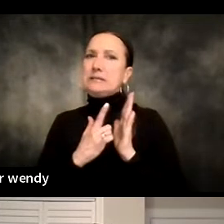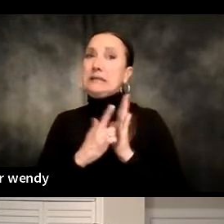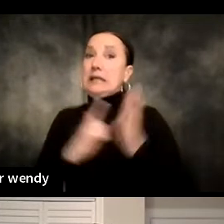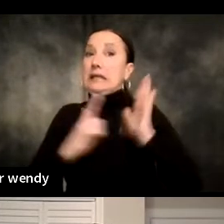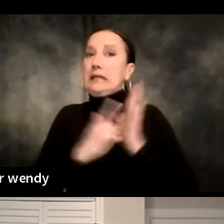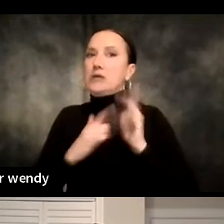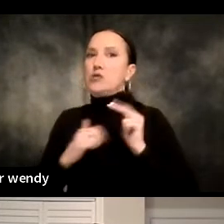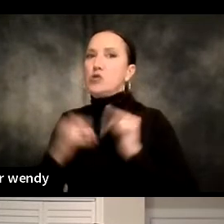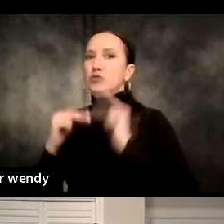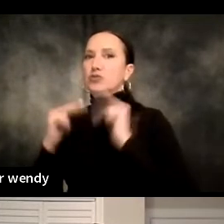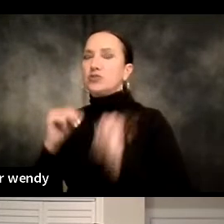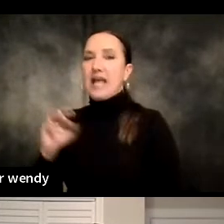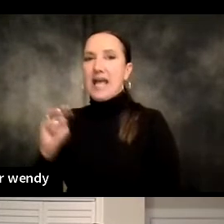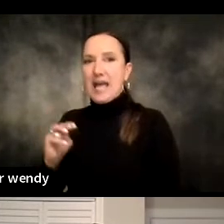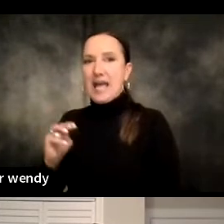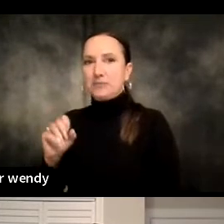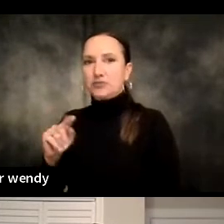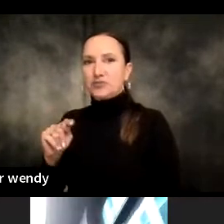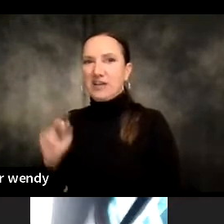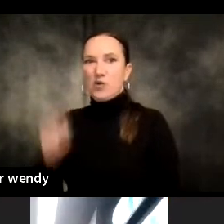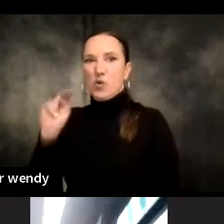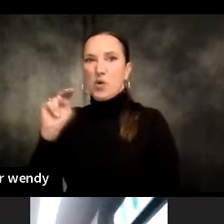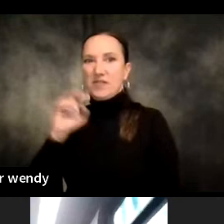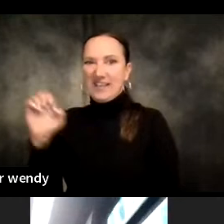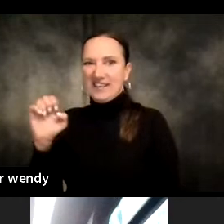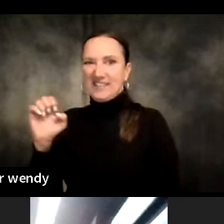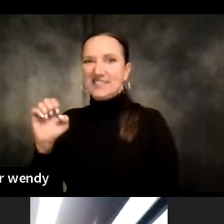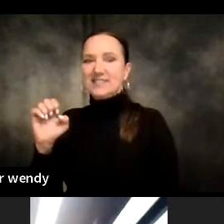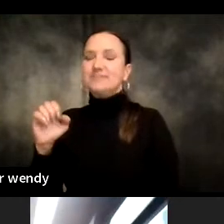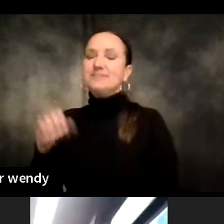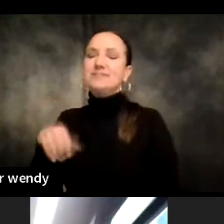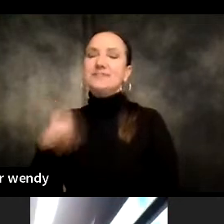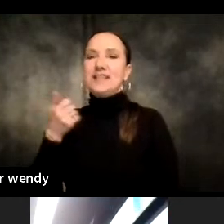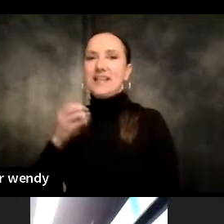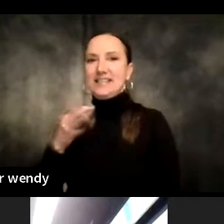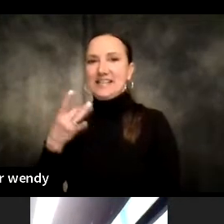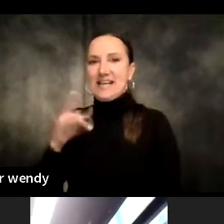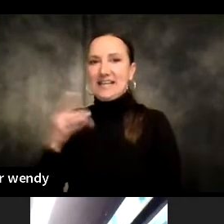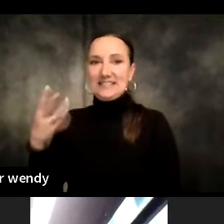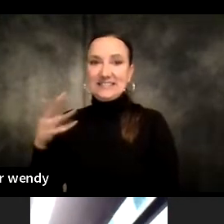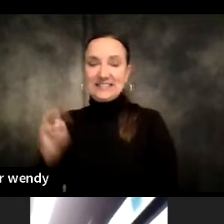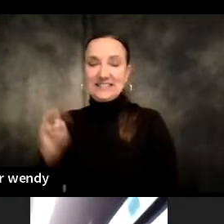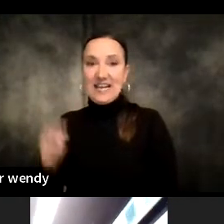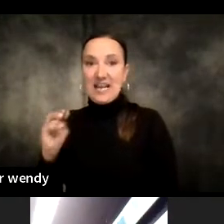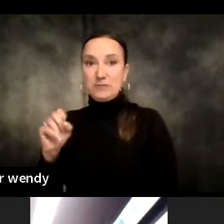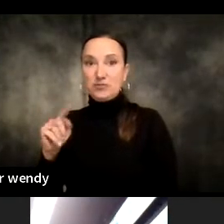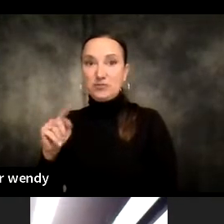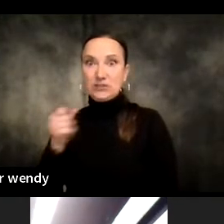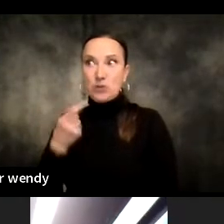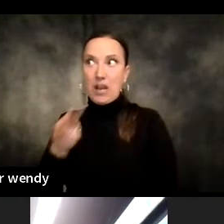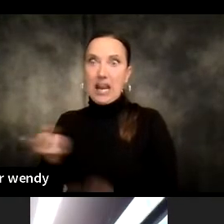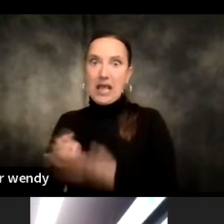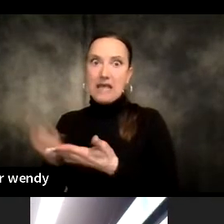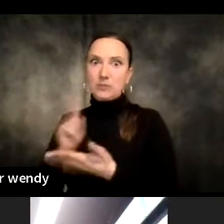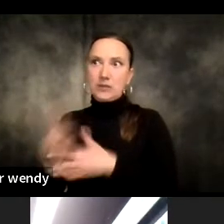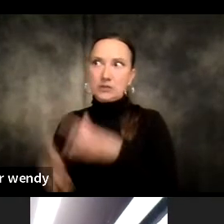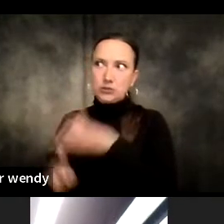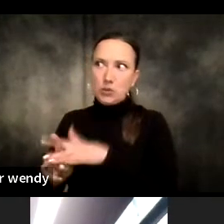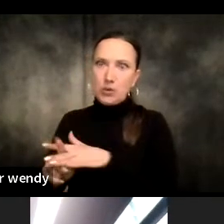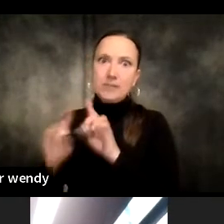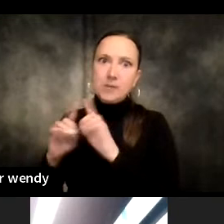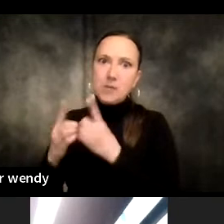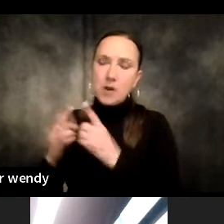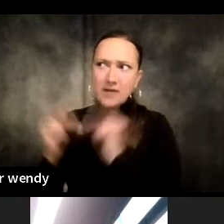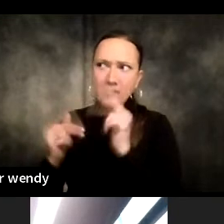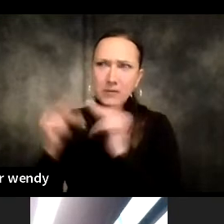on M Street Northeast, 1916 and 1918 M Street. So I was working last week with the Department of Buildings and we had a stop work order